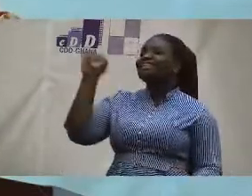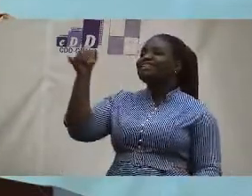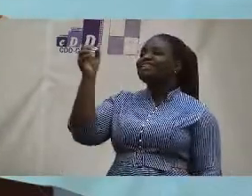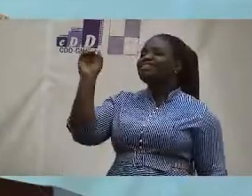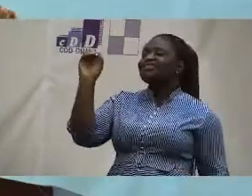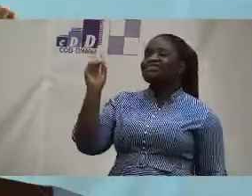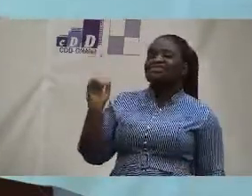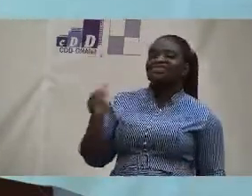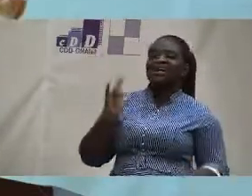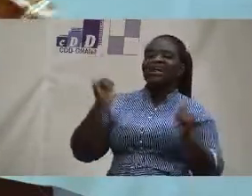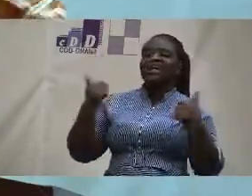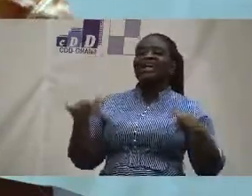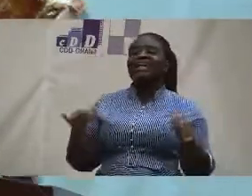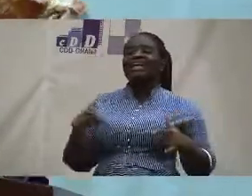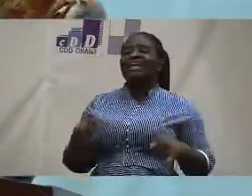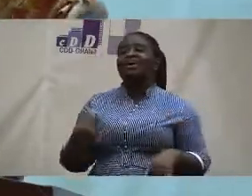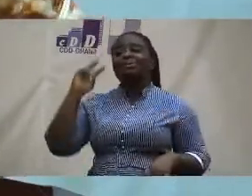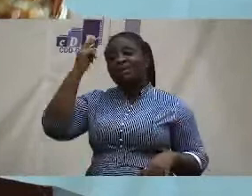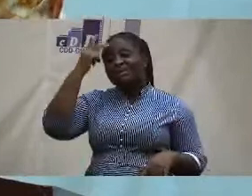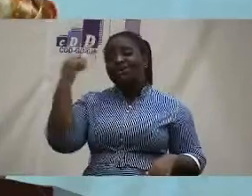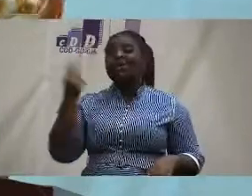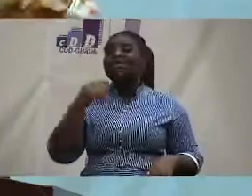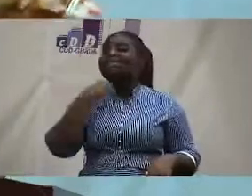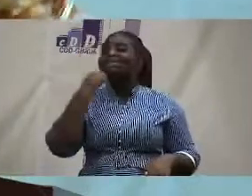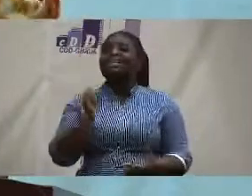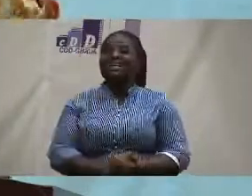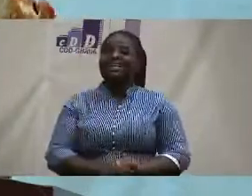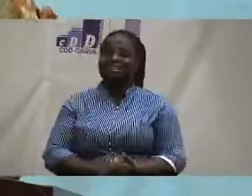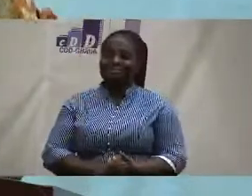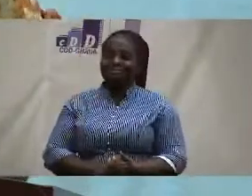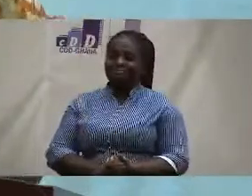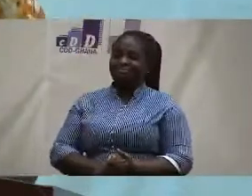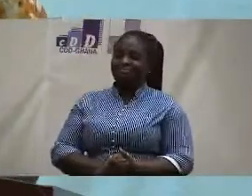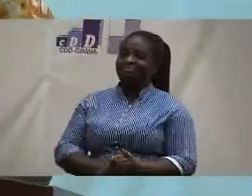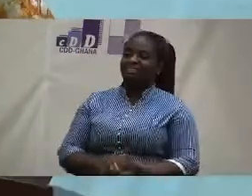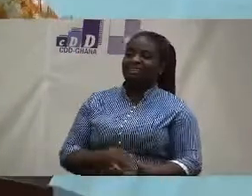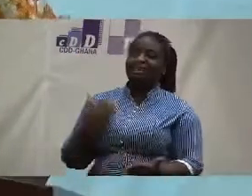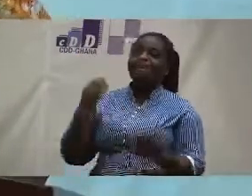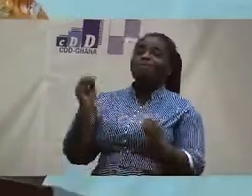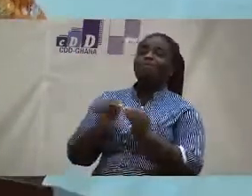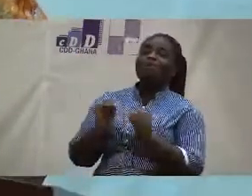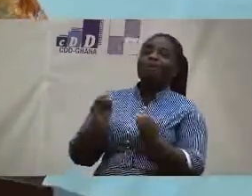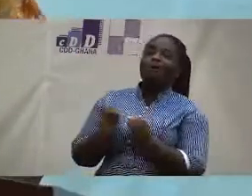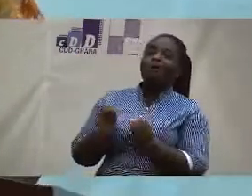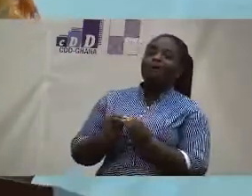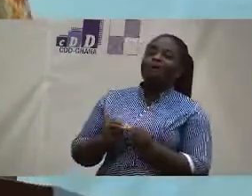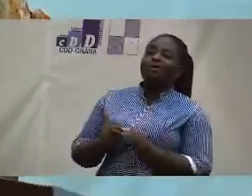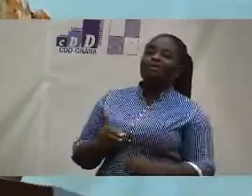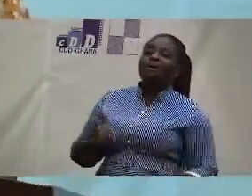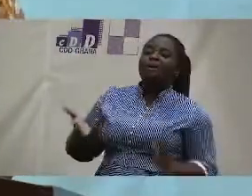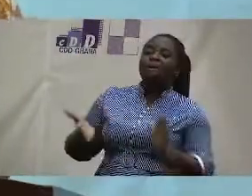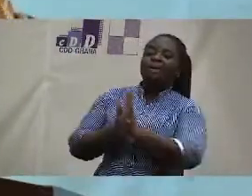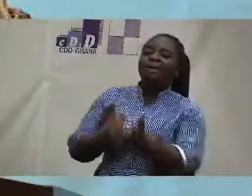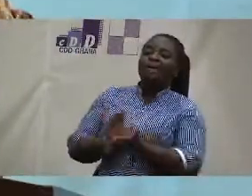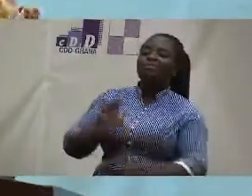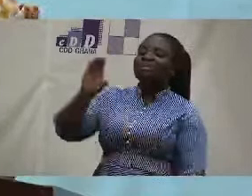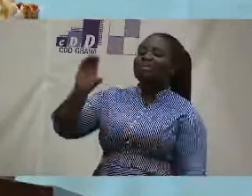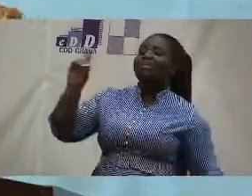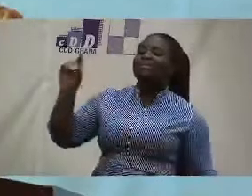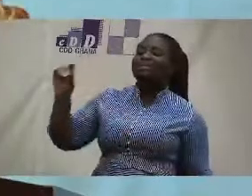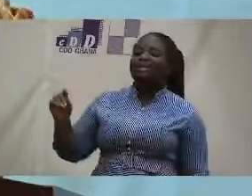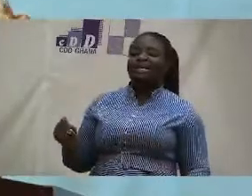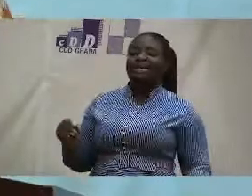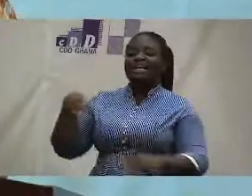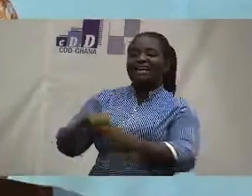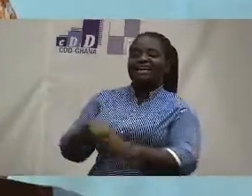in Nigeria, the politicians say all the time that it seems it's more lucrative to be a member of the civil society than to